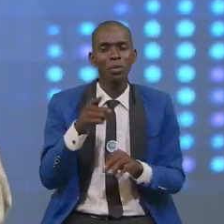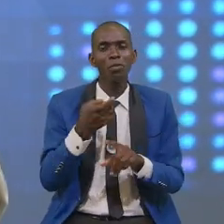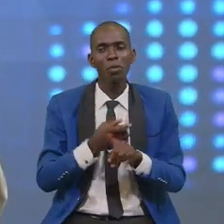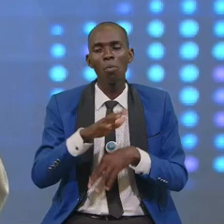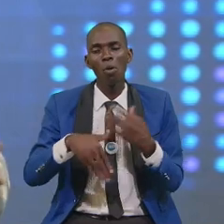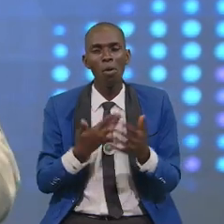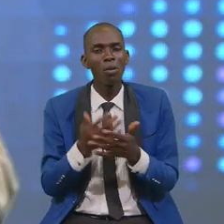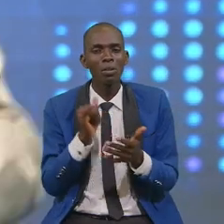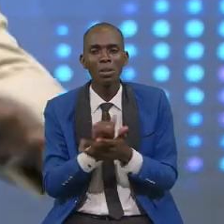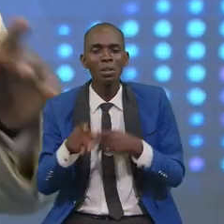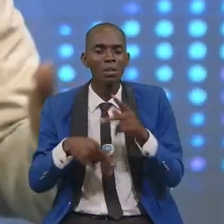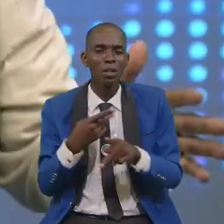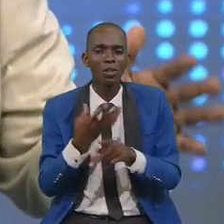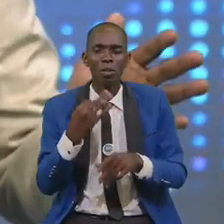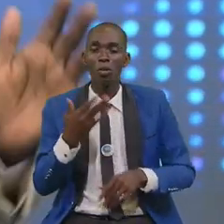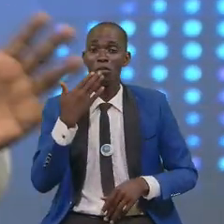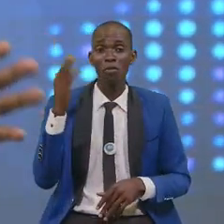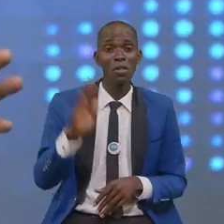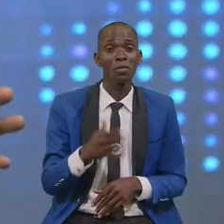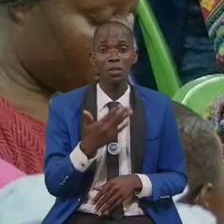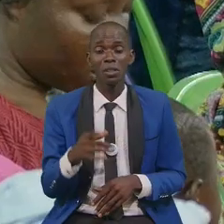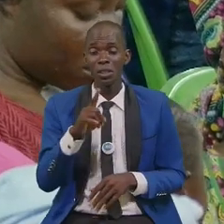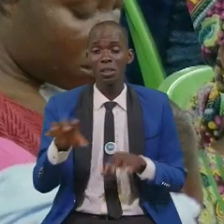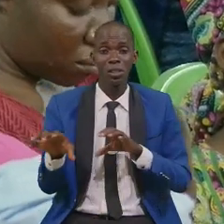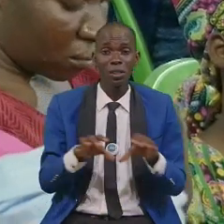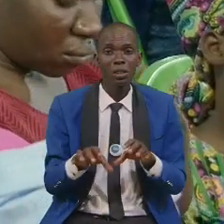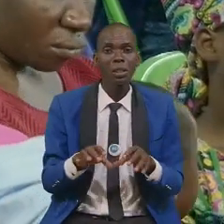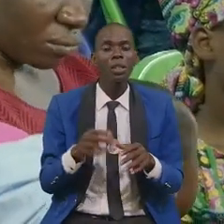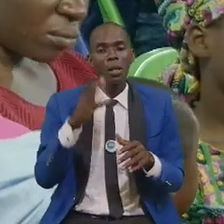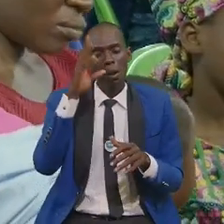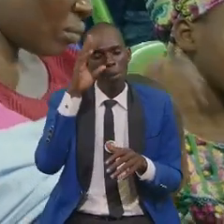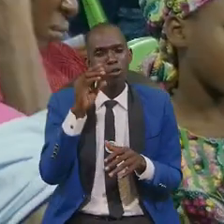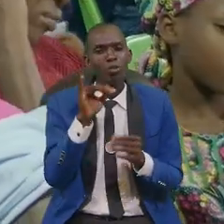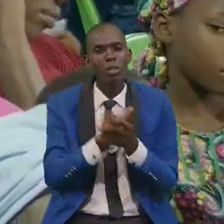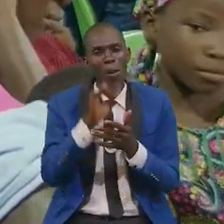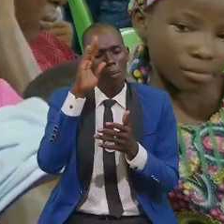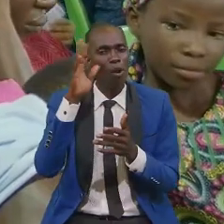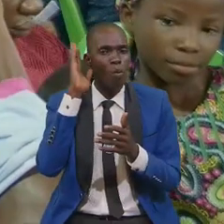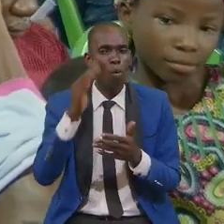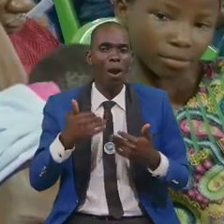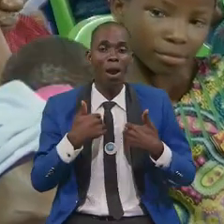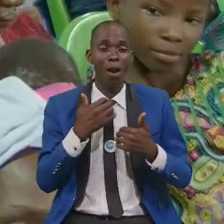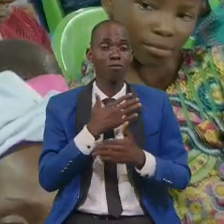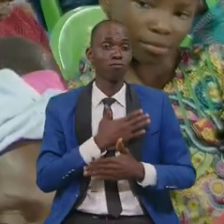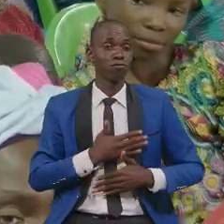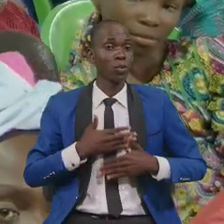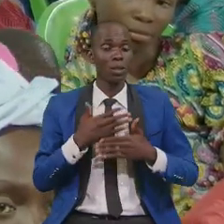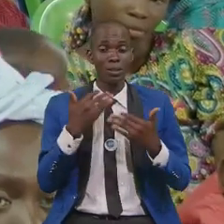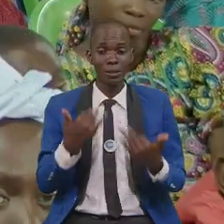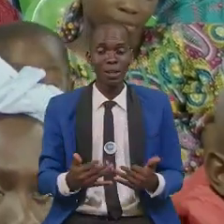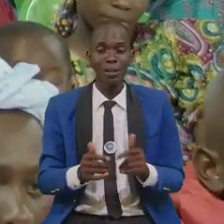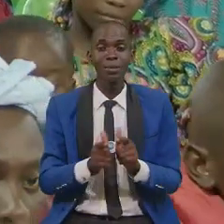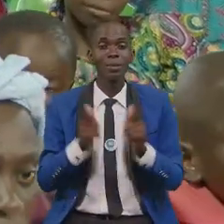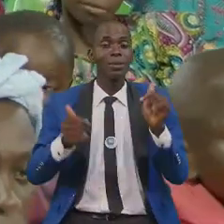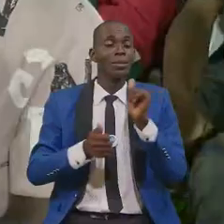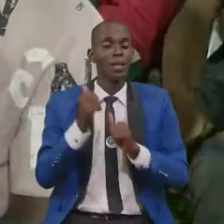those evil things he did so that he will have pleasure. Now, greater pleasure we have